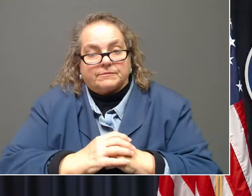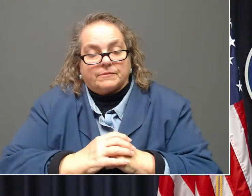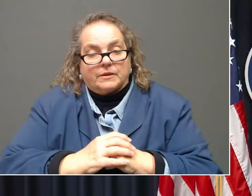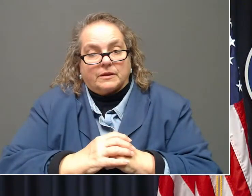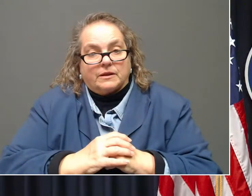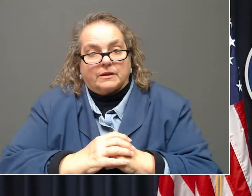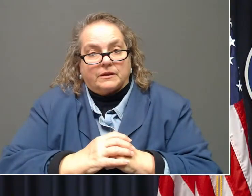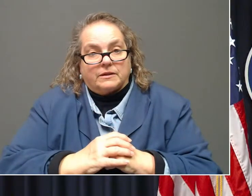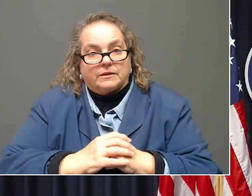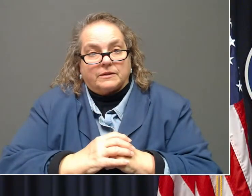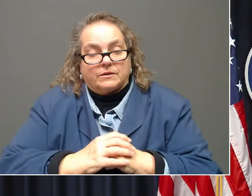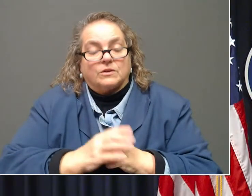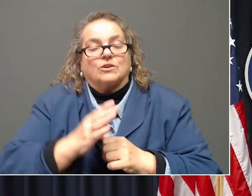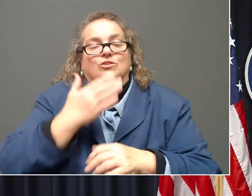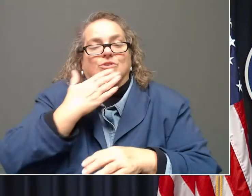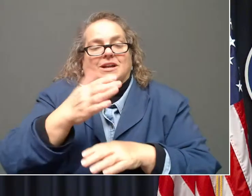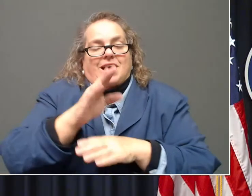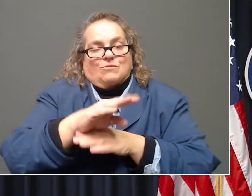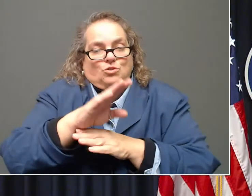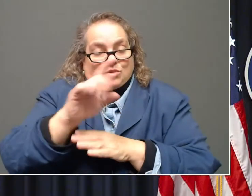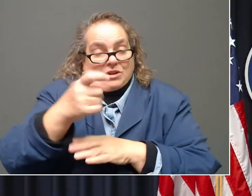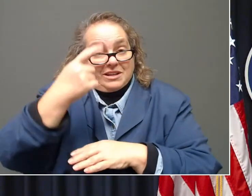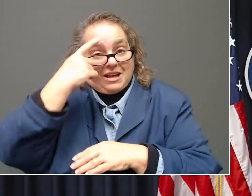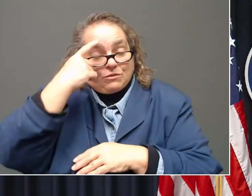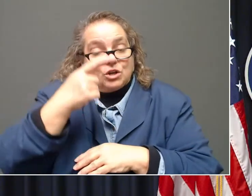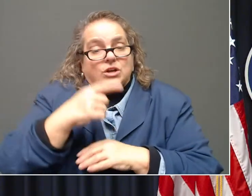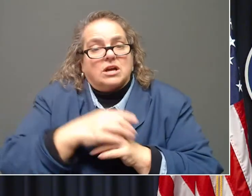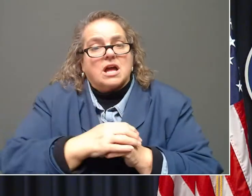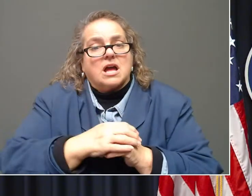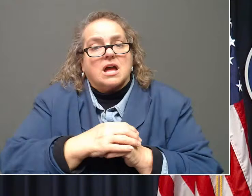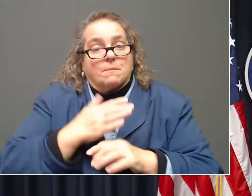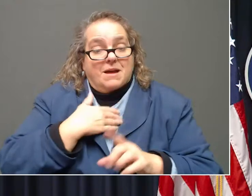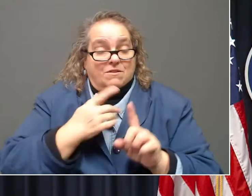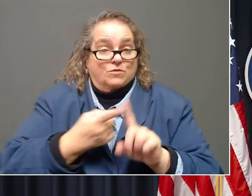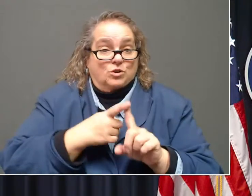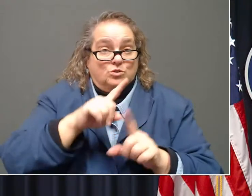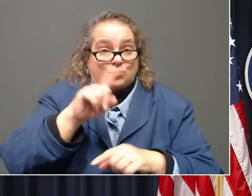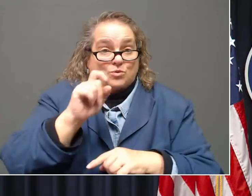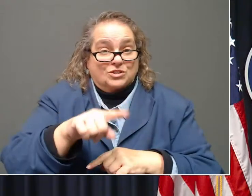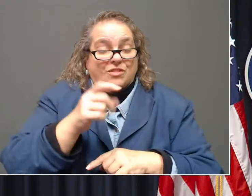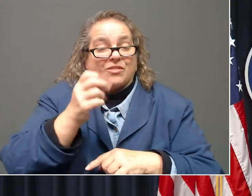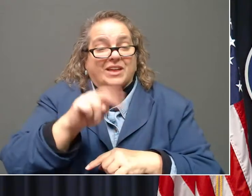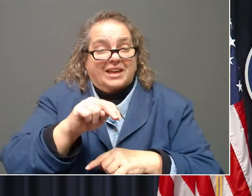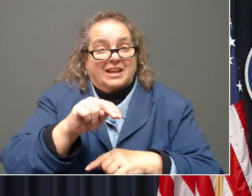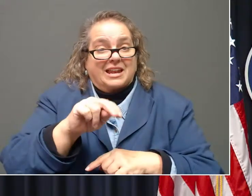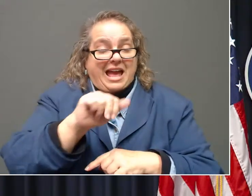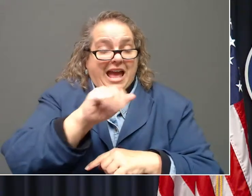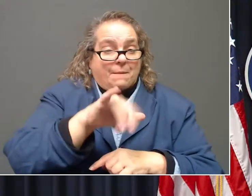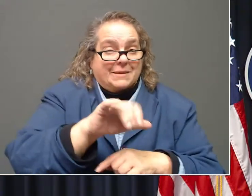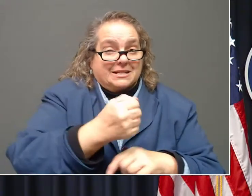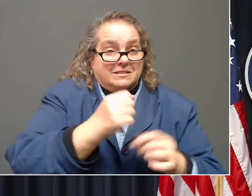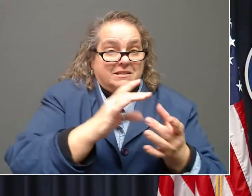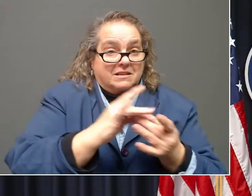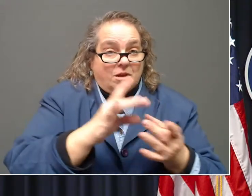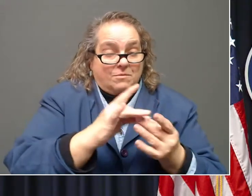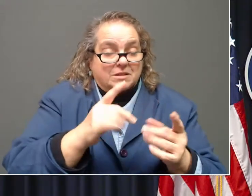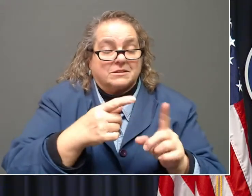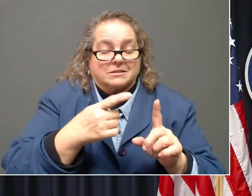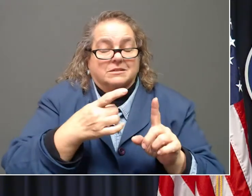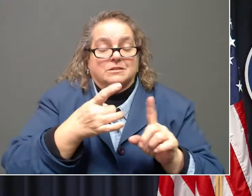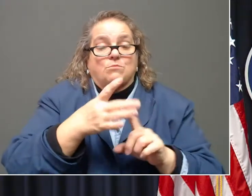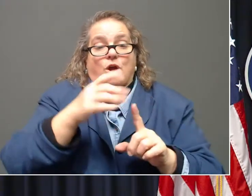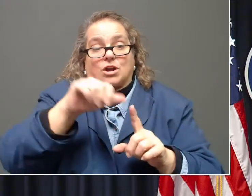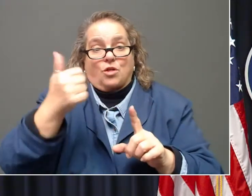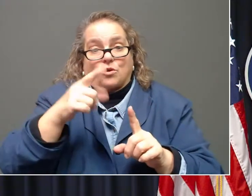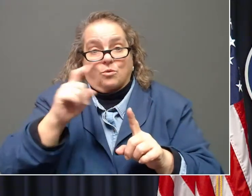as we're seeing now. So I do think that this is going to help us to be better. And for someone out there who, for some reason, just hadn't been